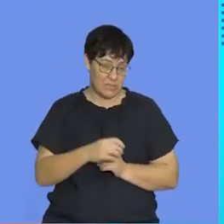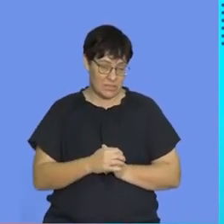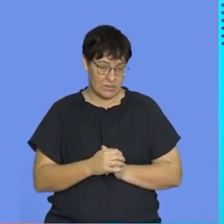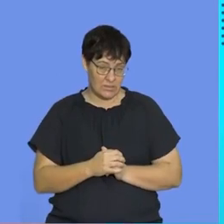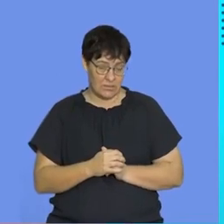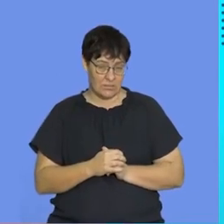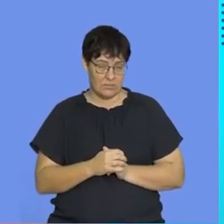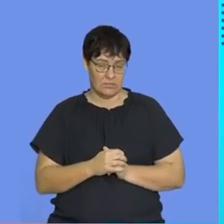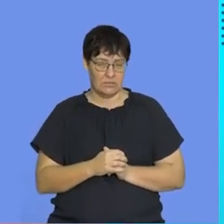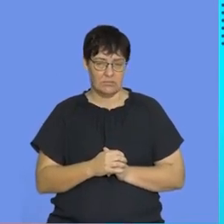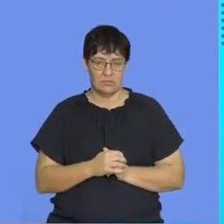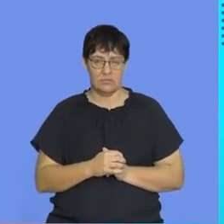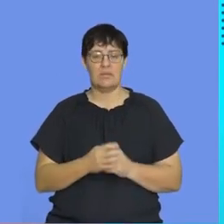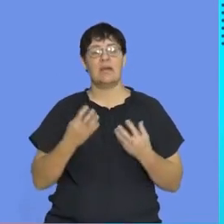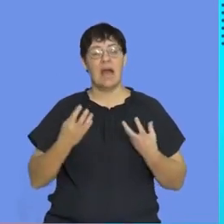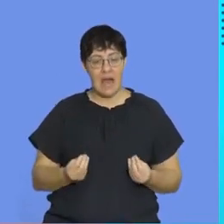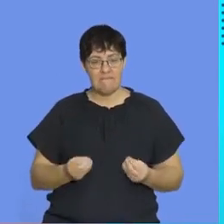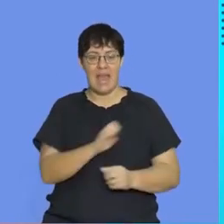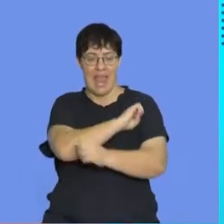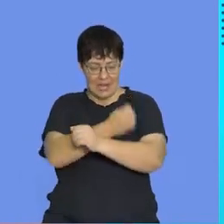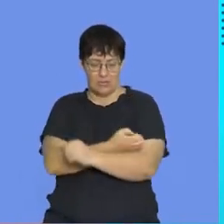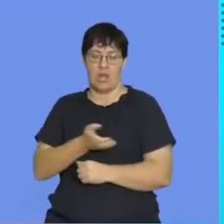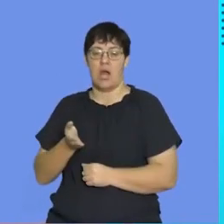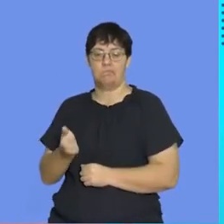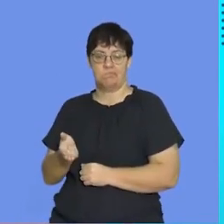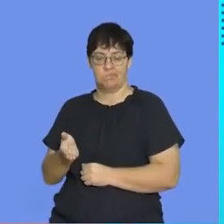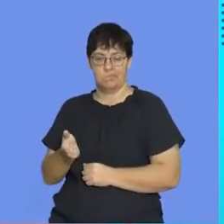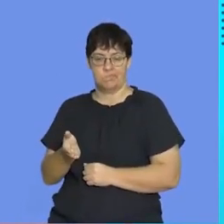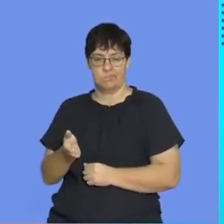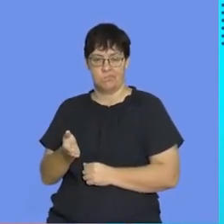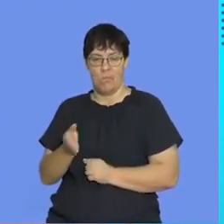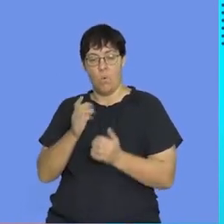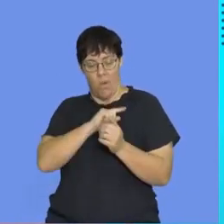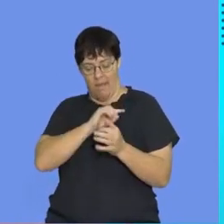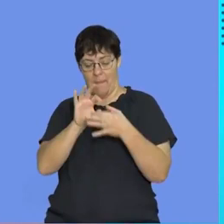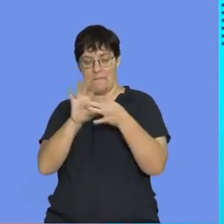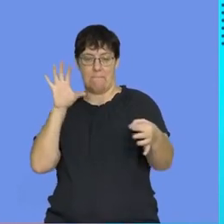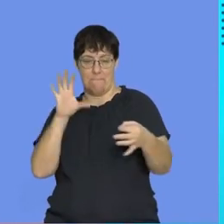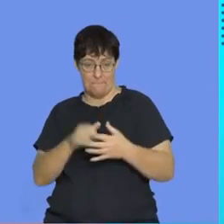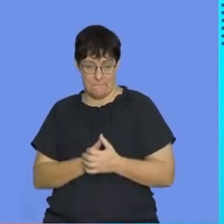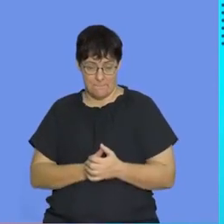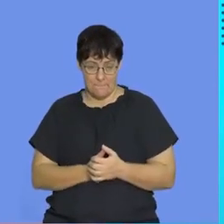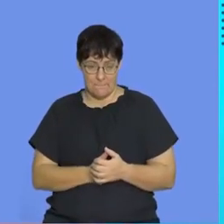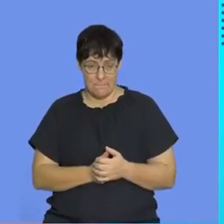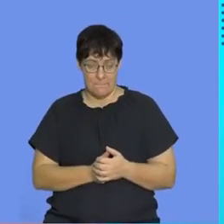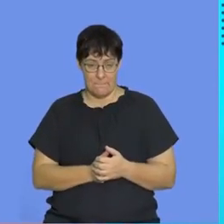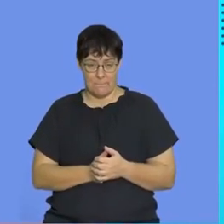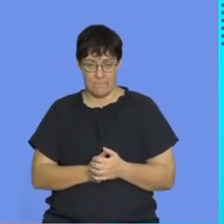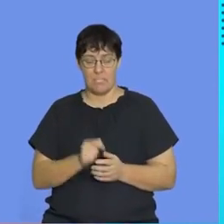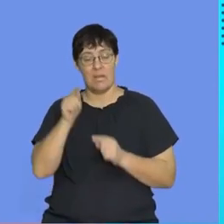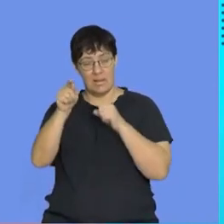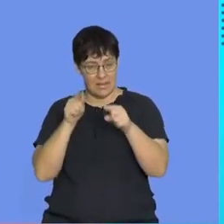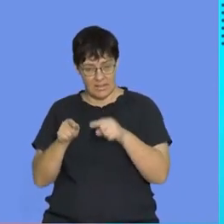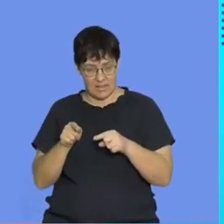down, there is also some form of energy that is involved, but we'll talk about that at a later stage. But essentially, the particles of the